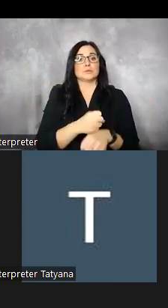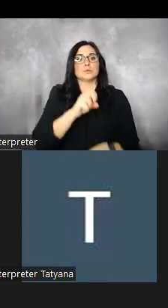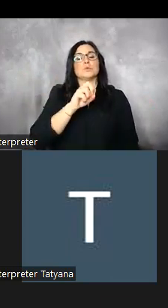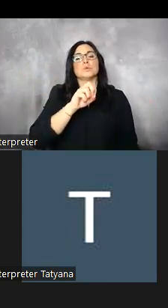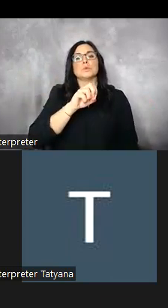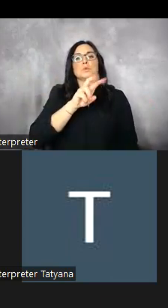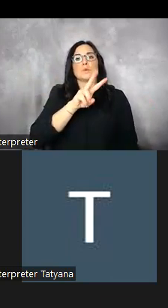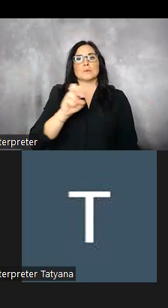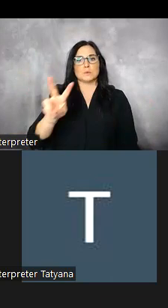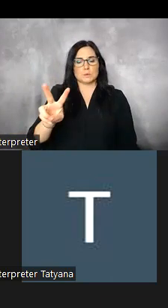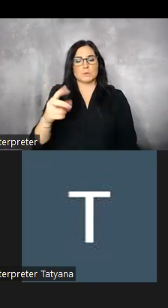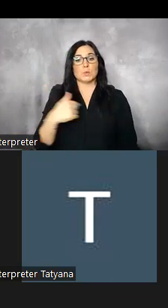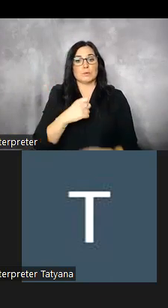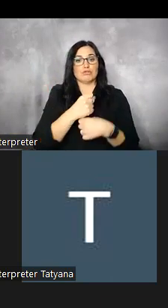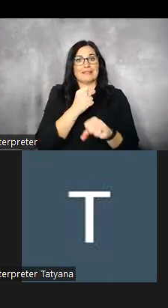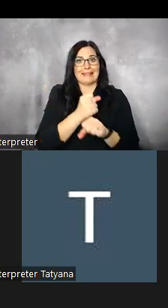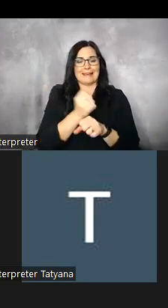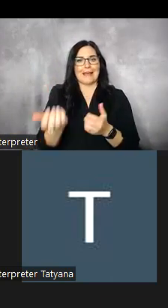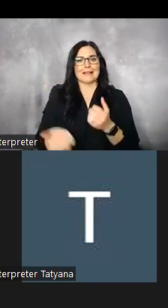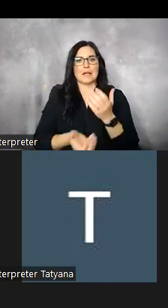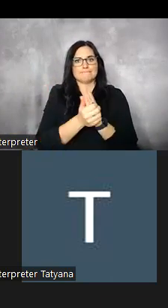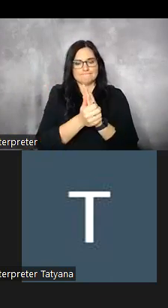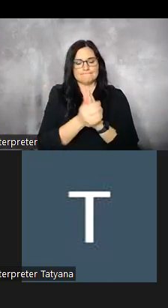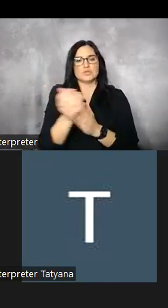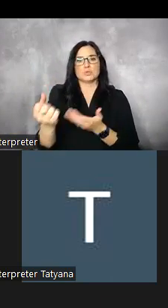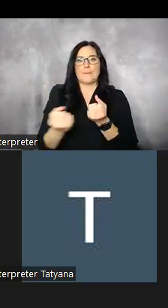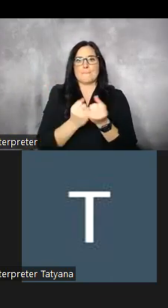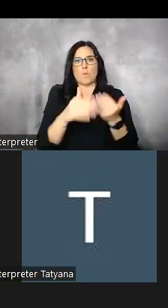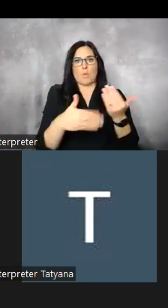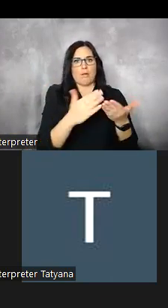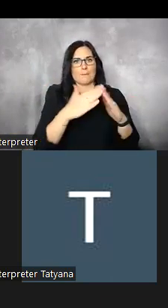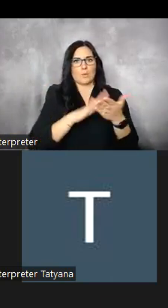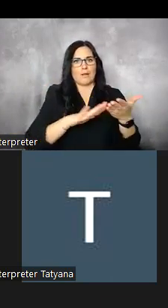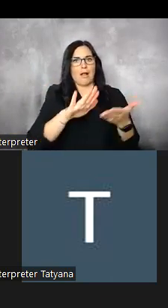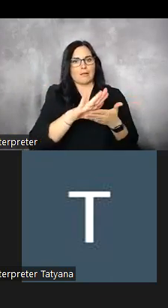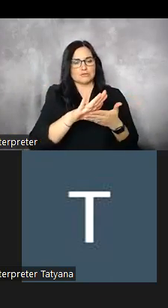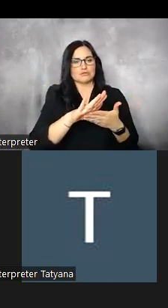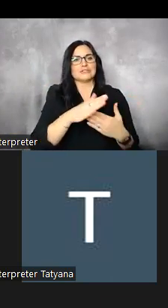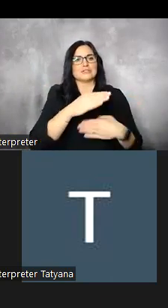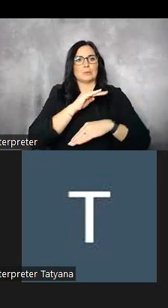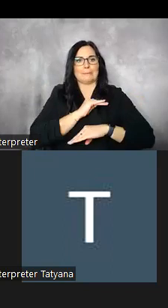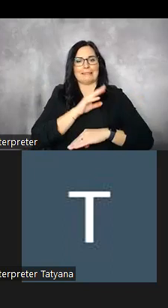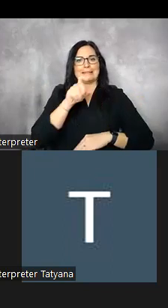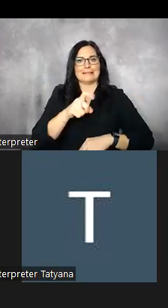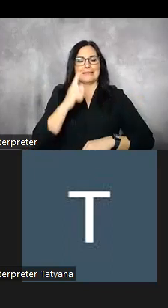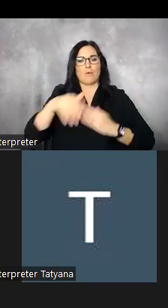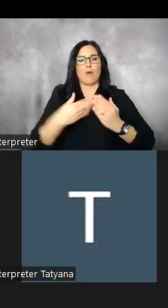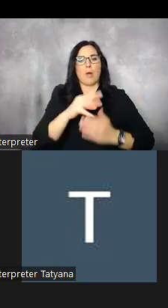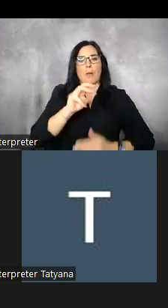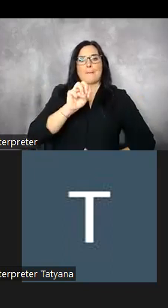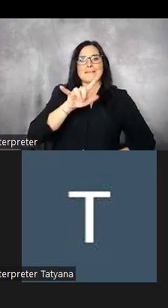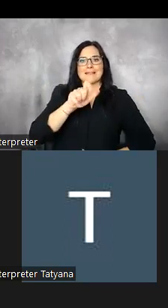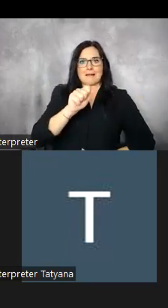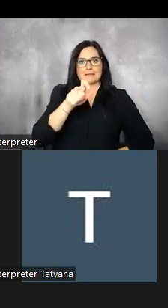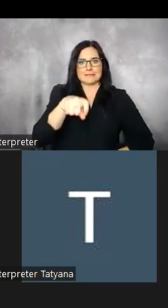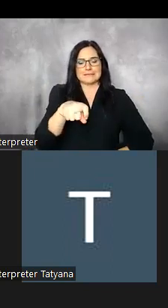as an adjunct resource to help all of the community colleges meet their needs for alt media. This is something that was seen as a very